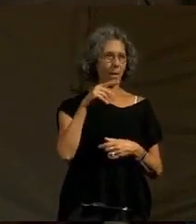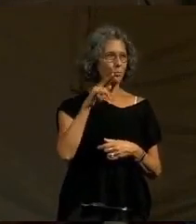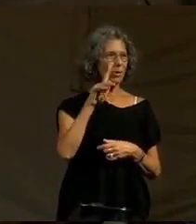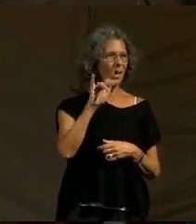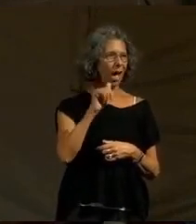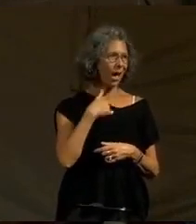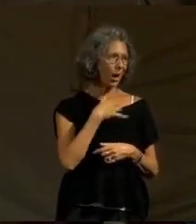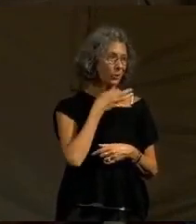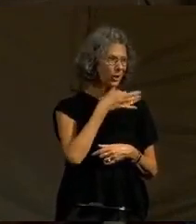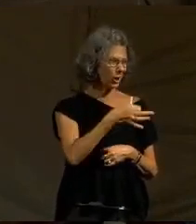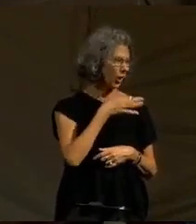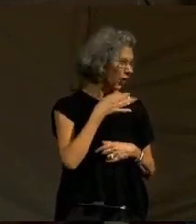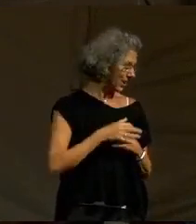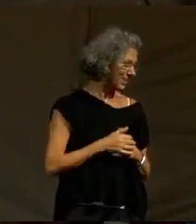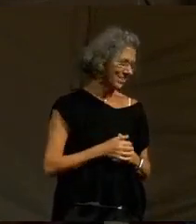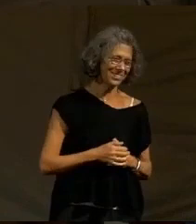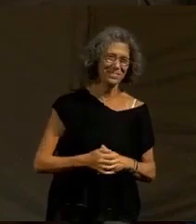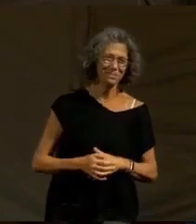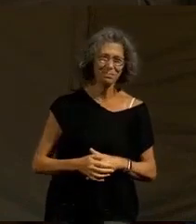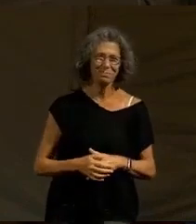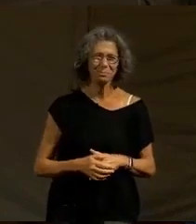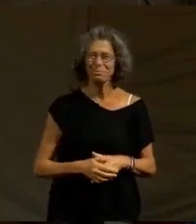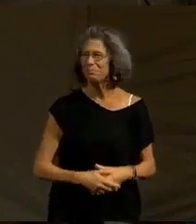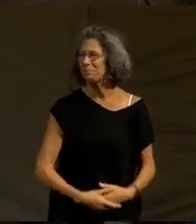There you go.